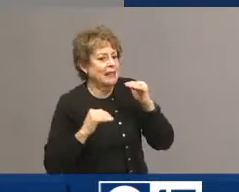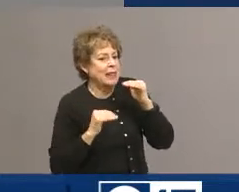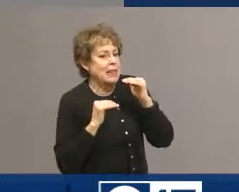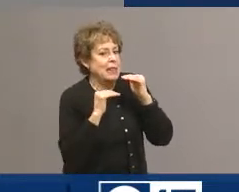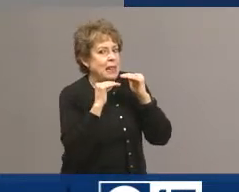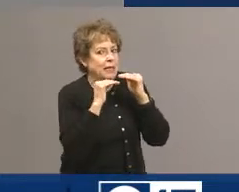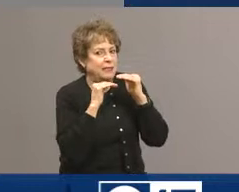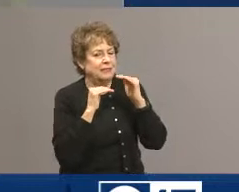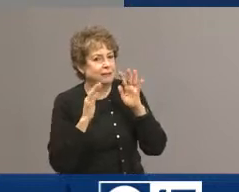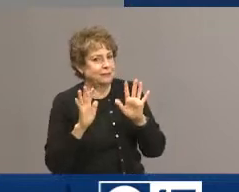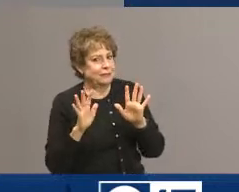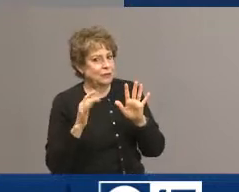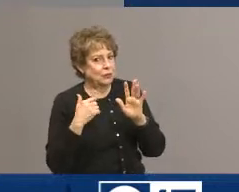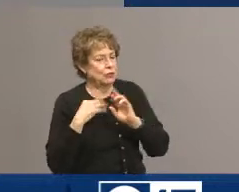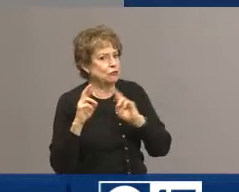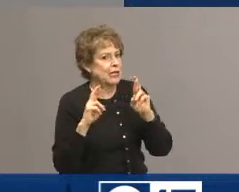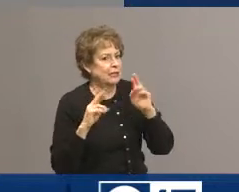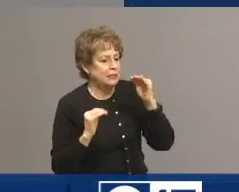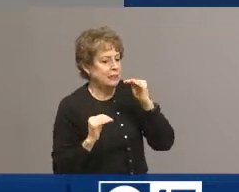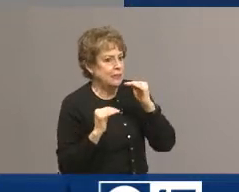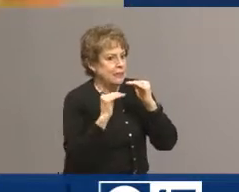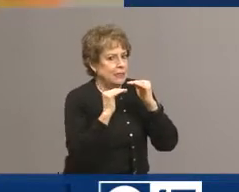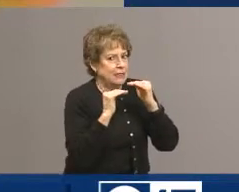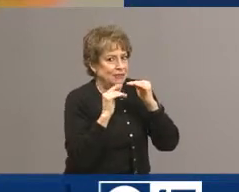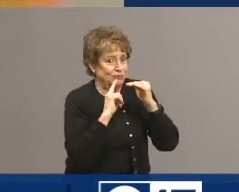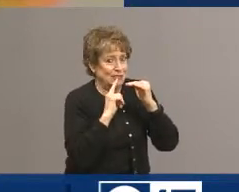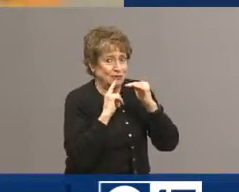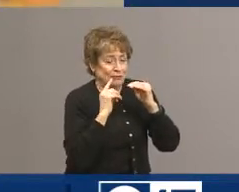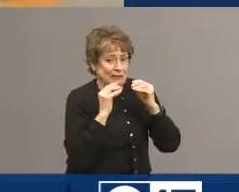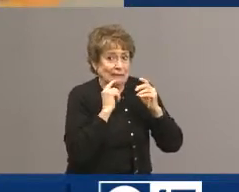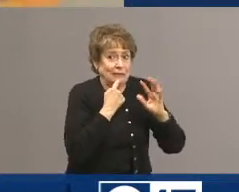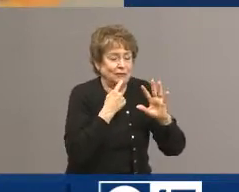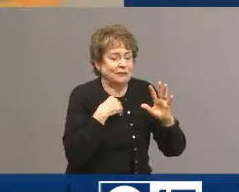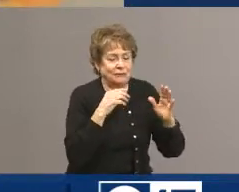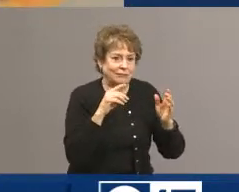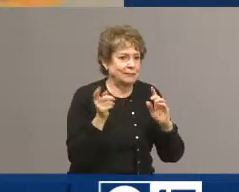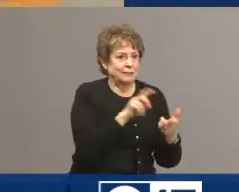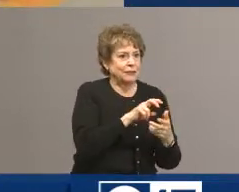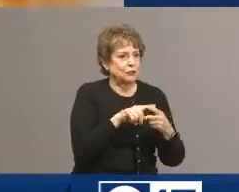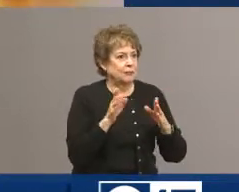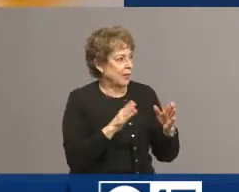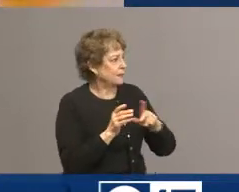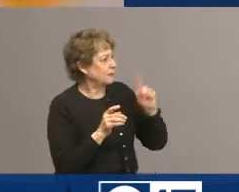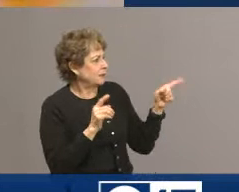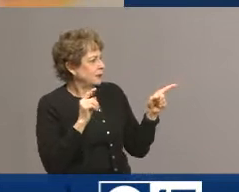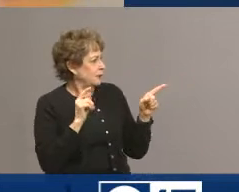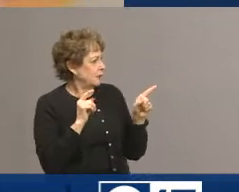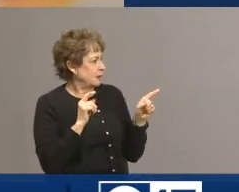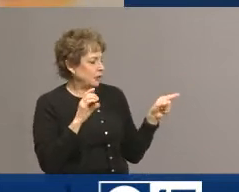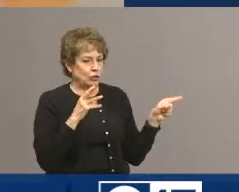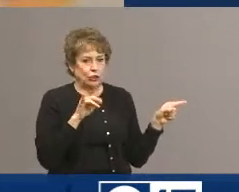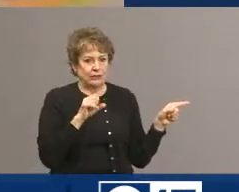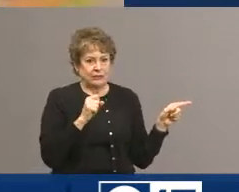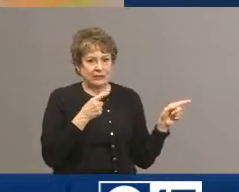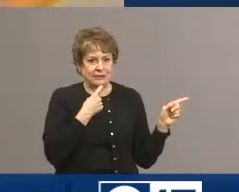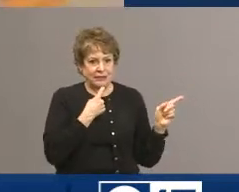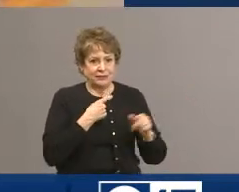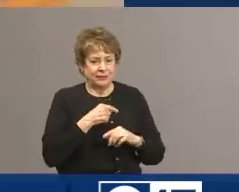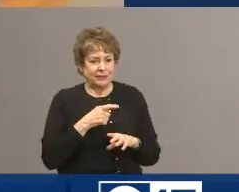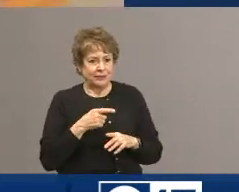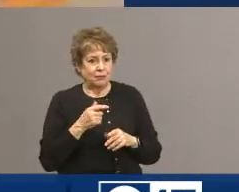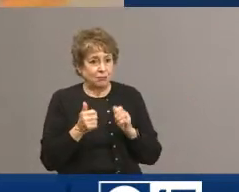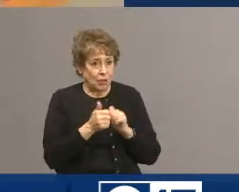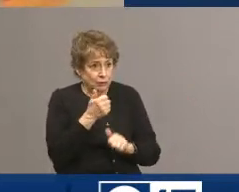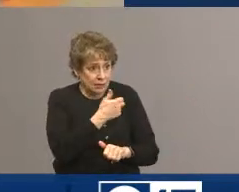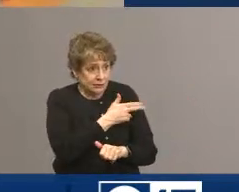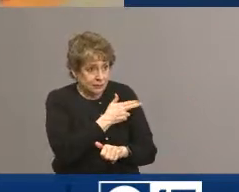the algorithms of who gets what type of care? Only if they get to a stage, and that would be on a case-by-case basis. So it would depend